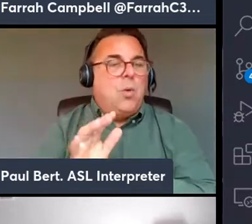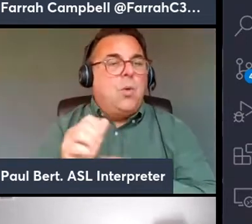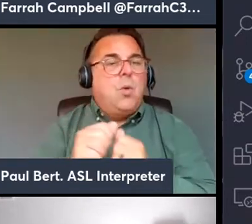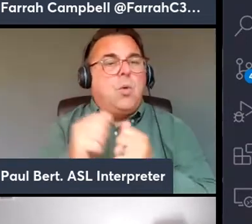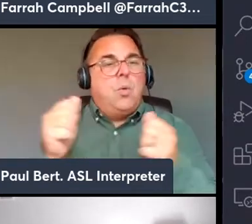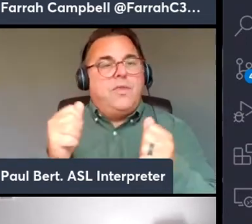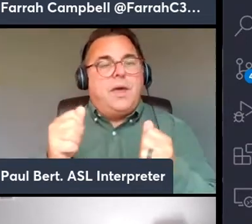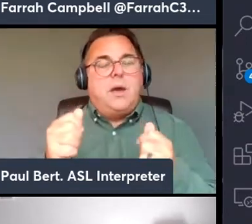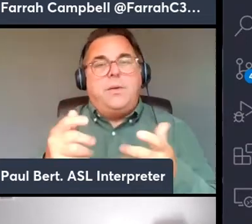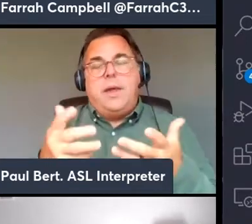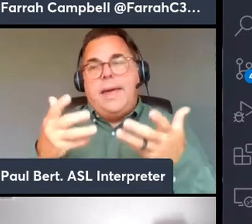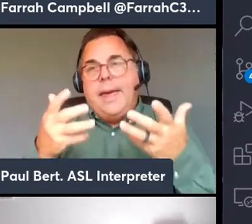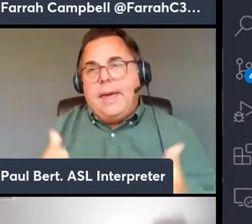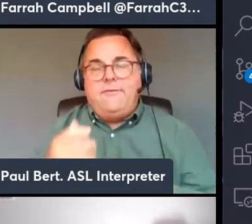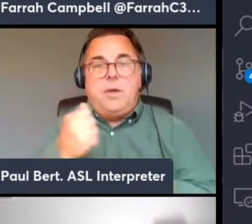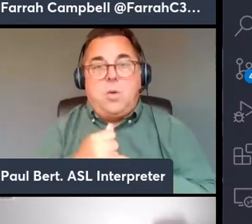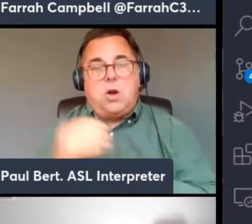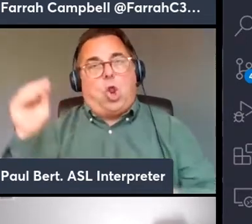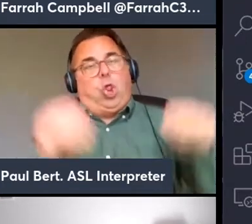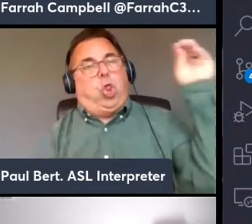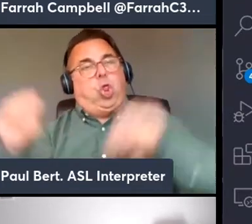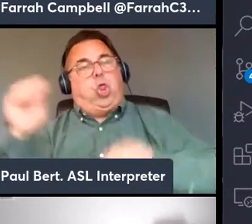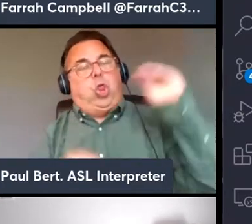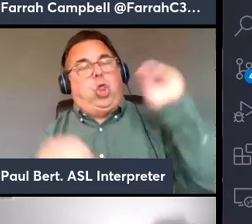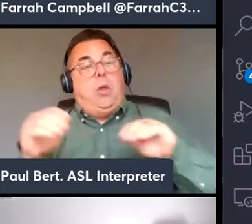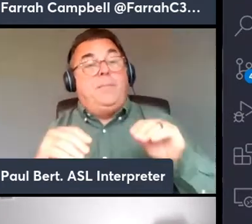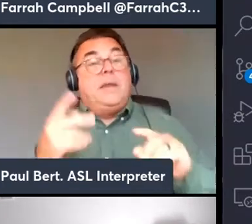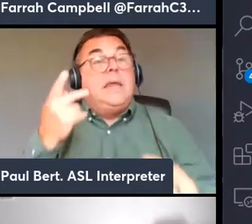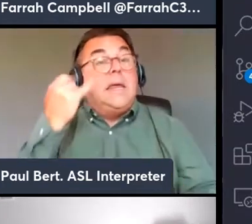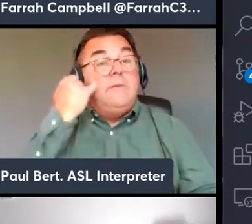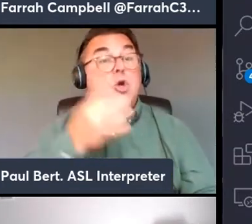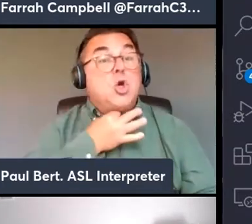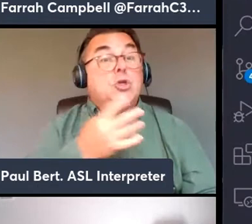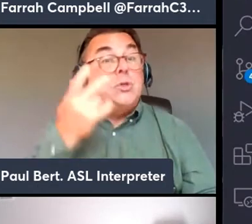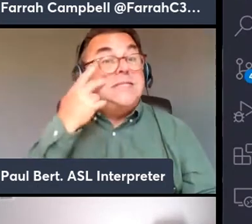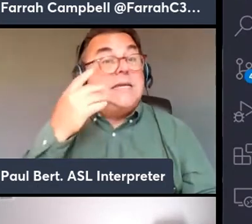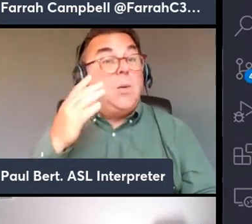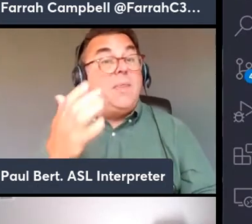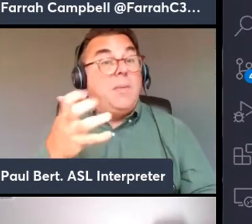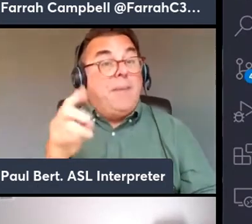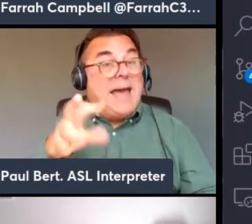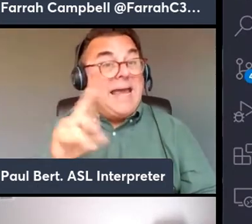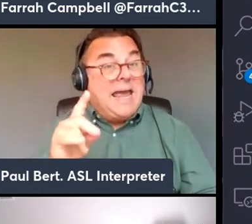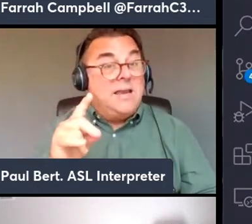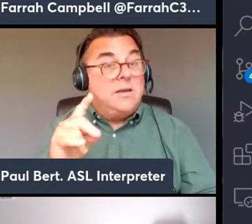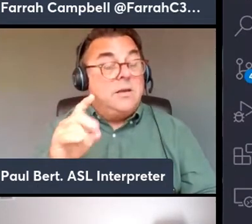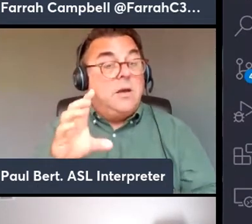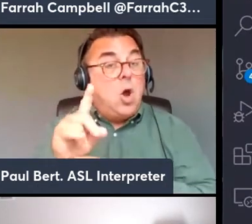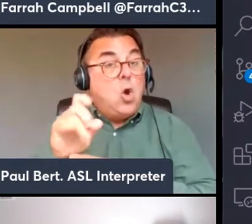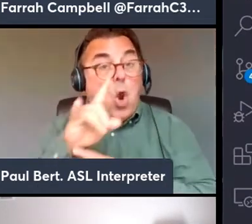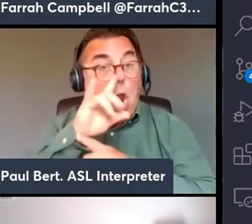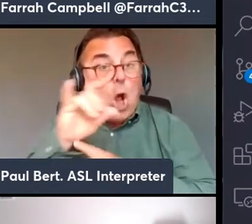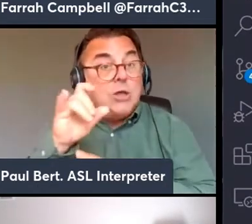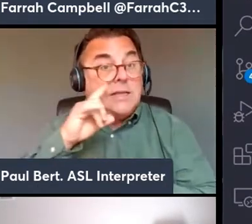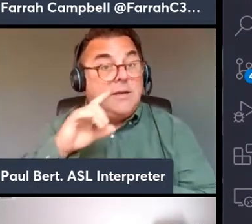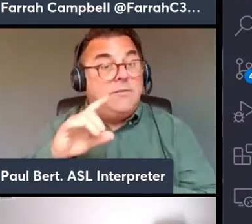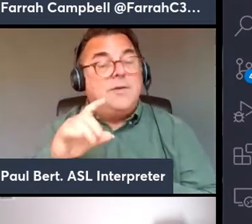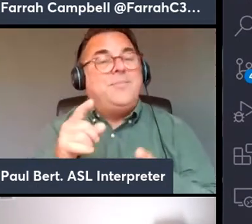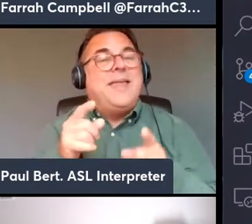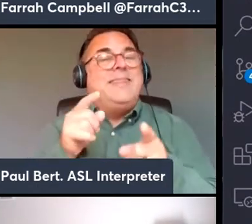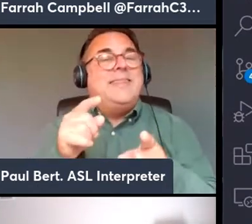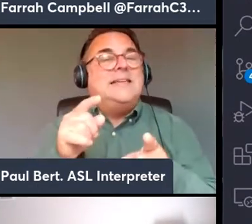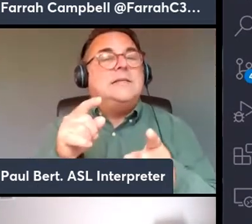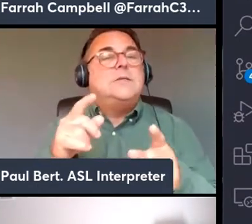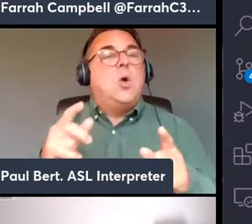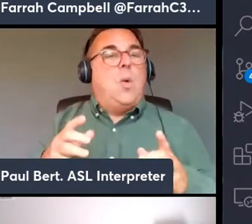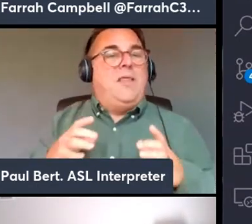the heavy lifting. I mean, if you want to see what the backend code looks like for the Amazon, this is what the